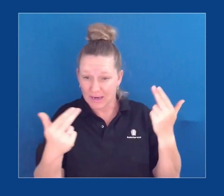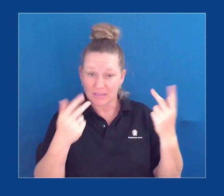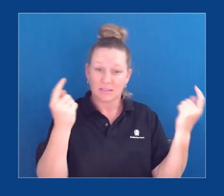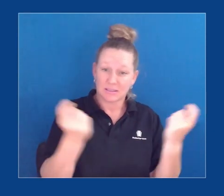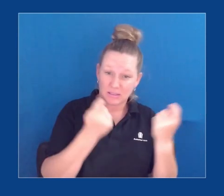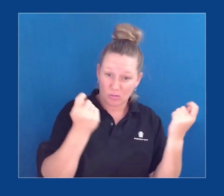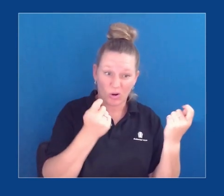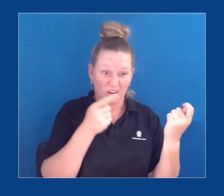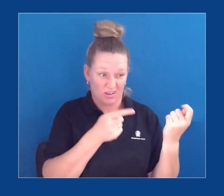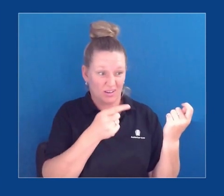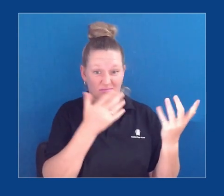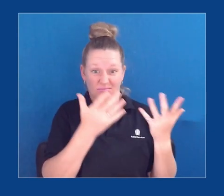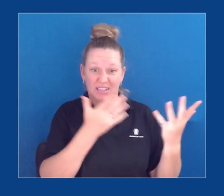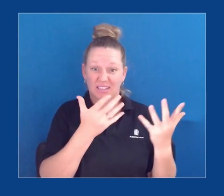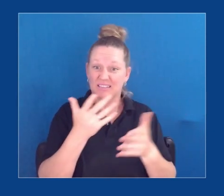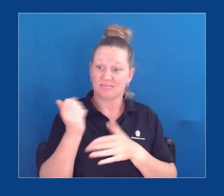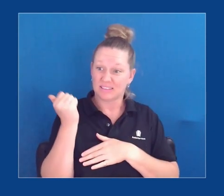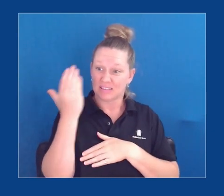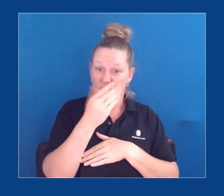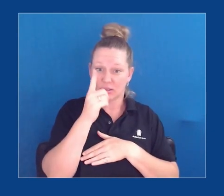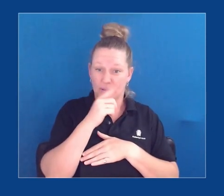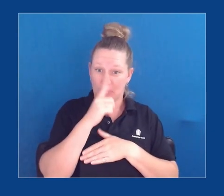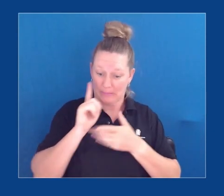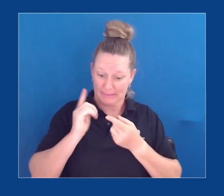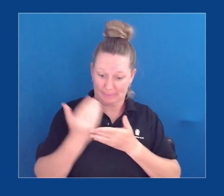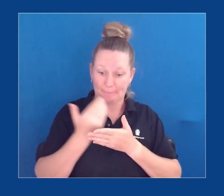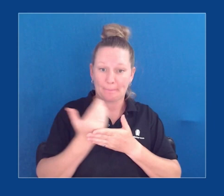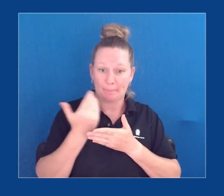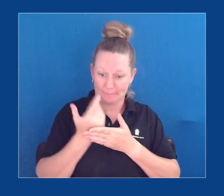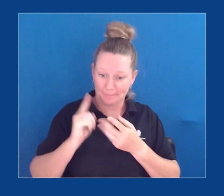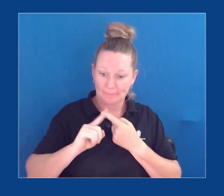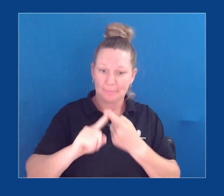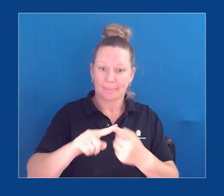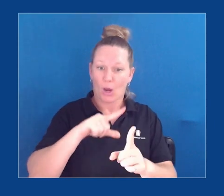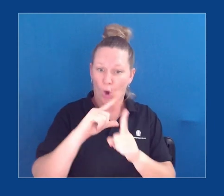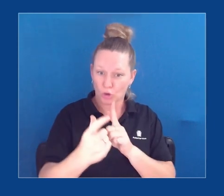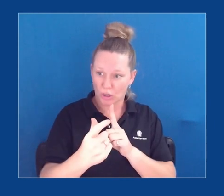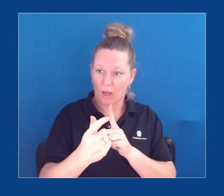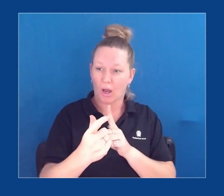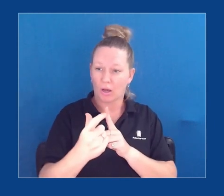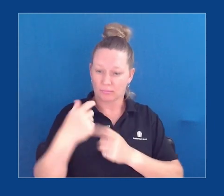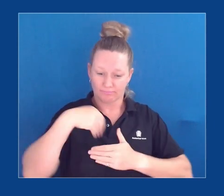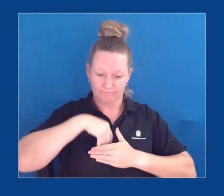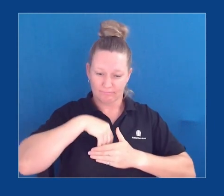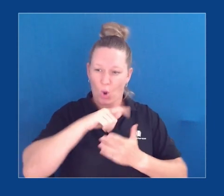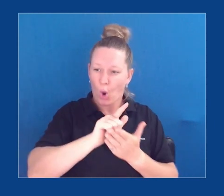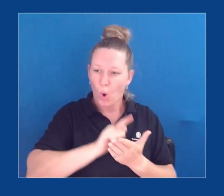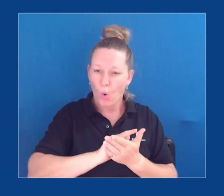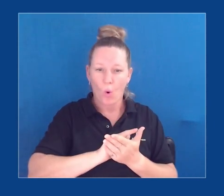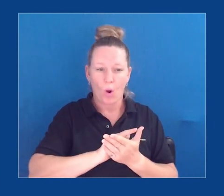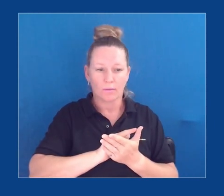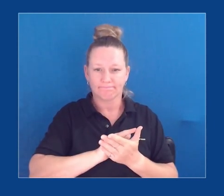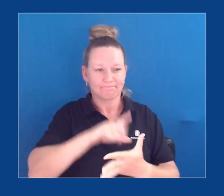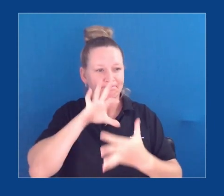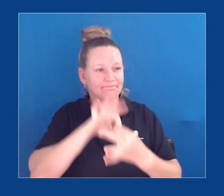their cultures and maintain the law and a sense of self within the world. Performance